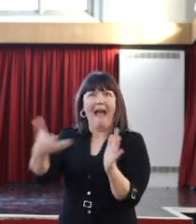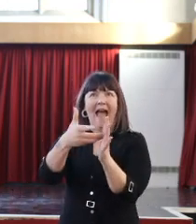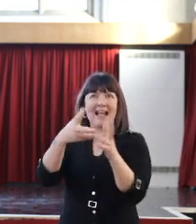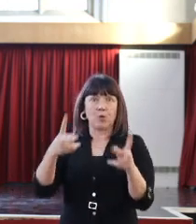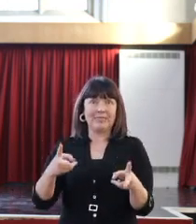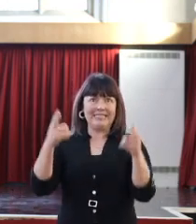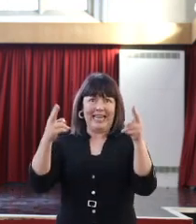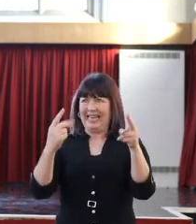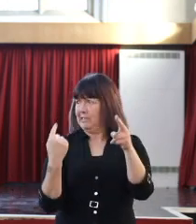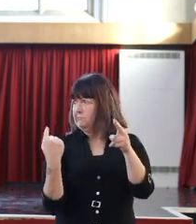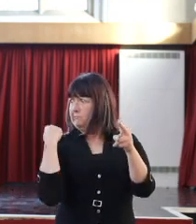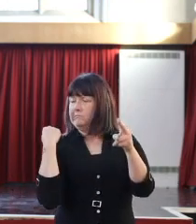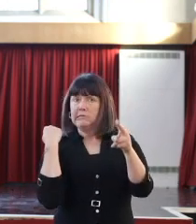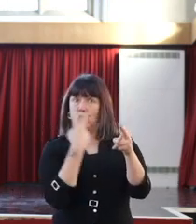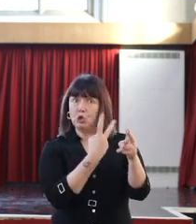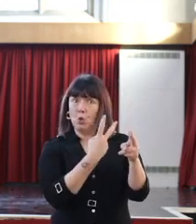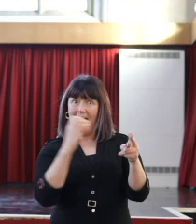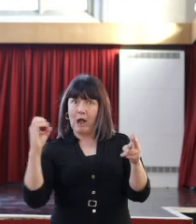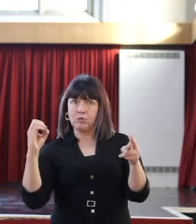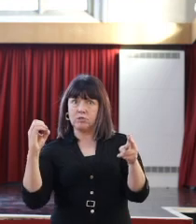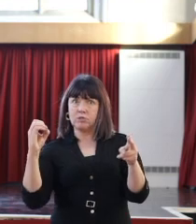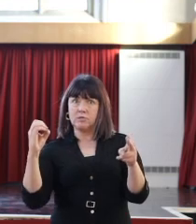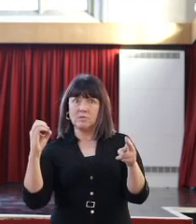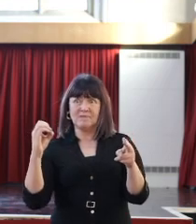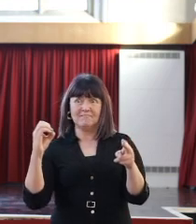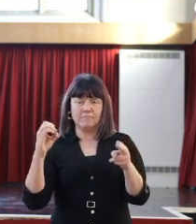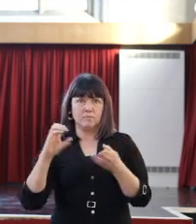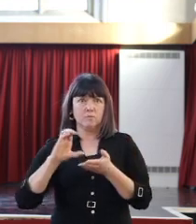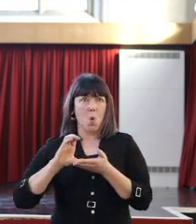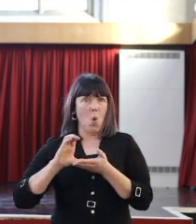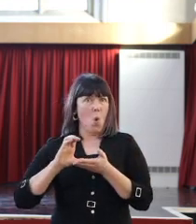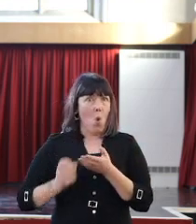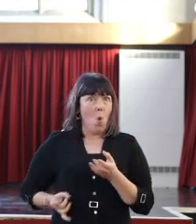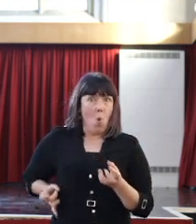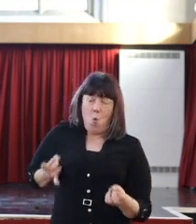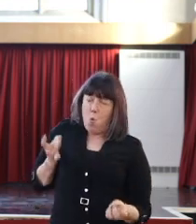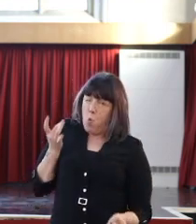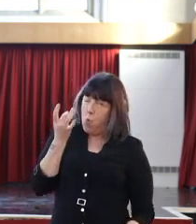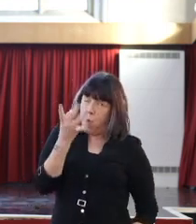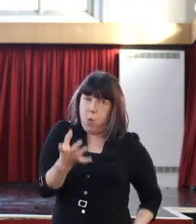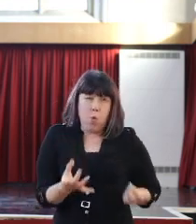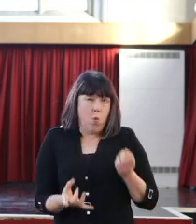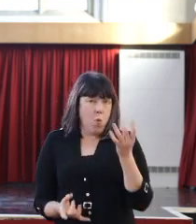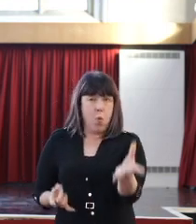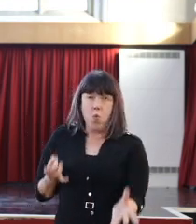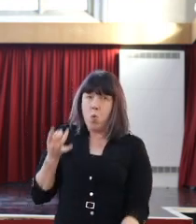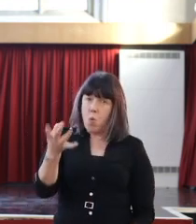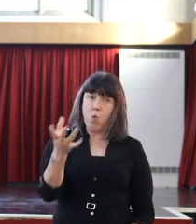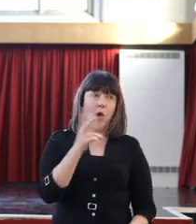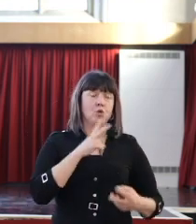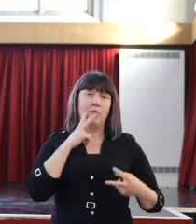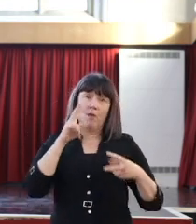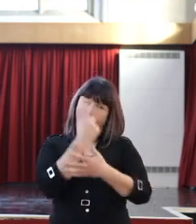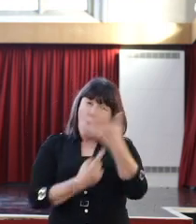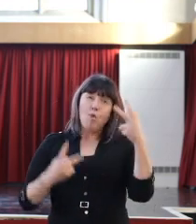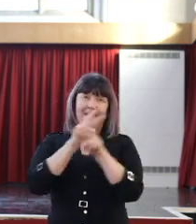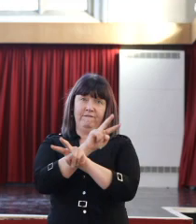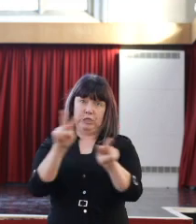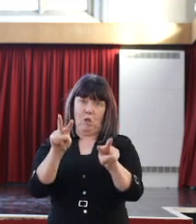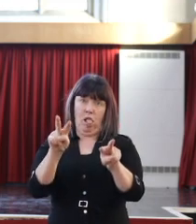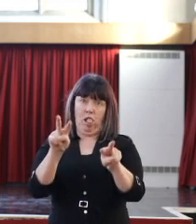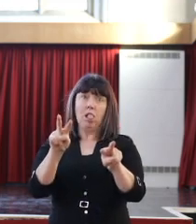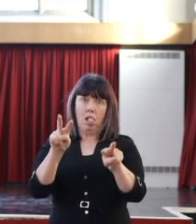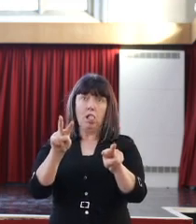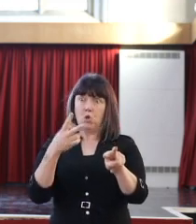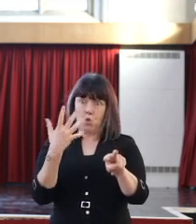easy feat. Without spending thousands, and I mean thousands of pounds, on the only visual effects software available on the market at the time for